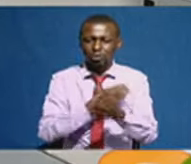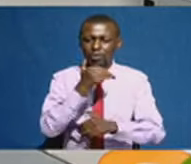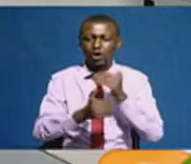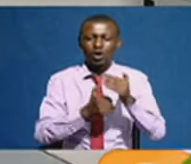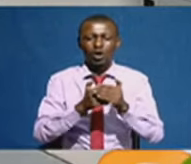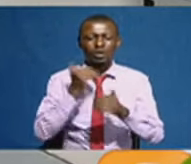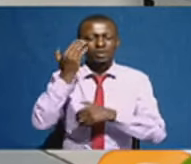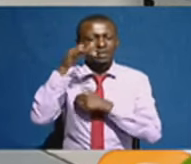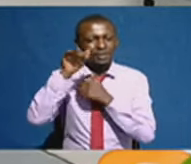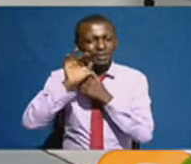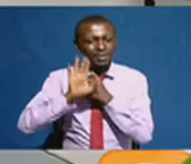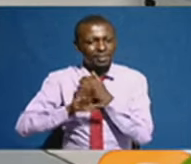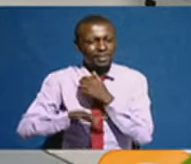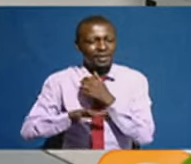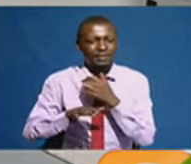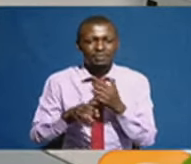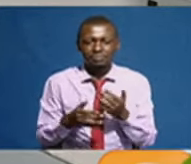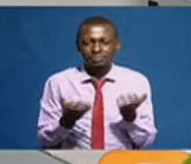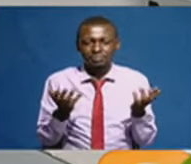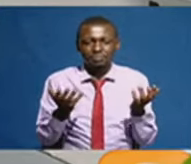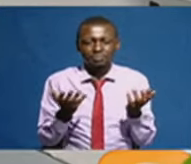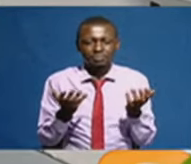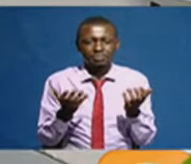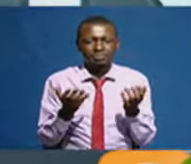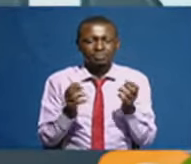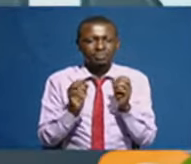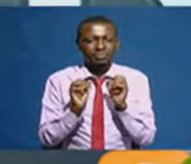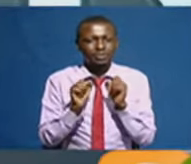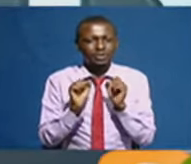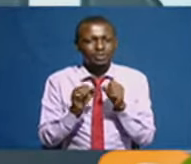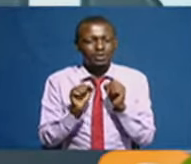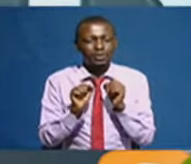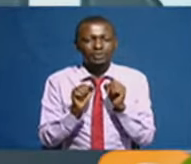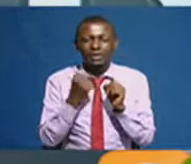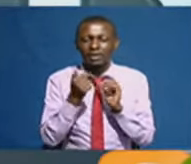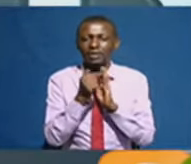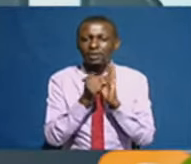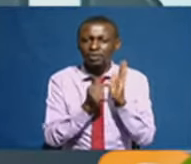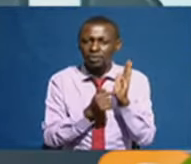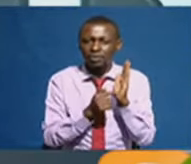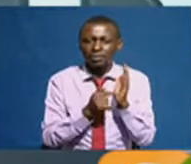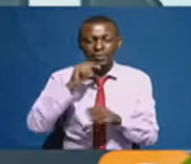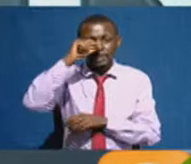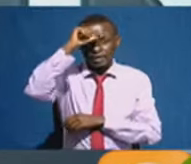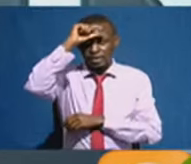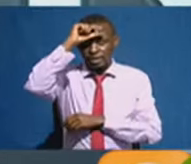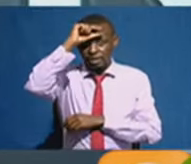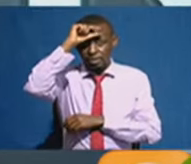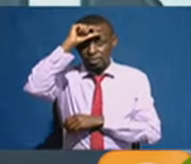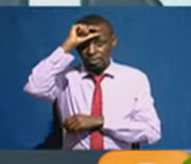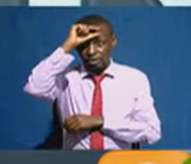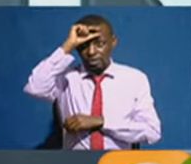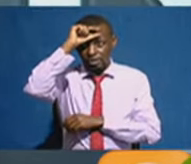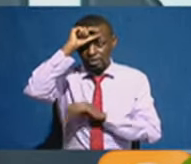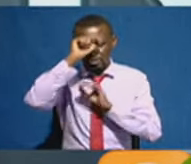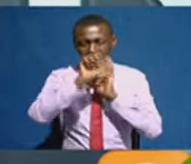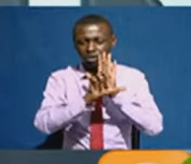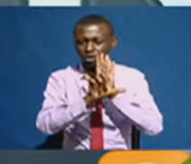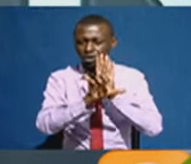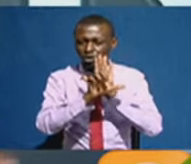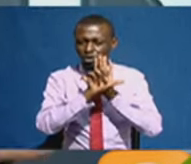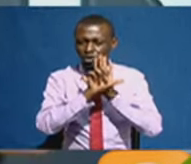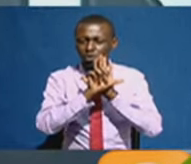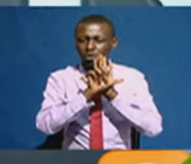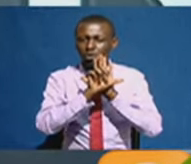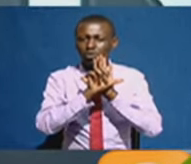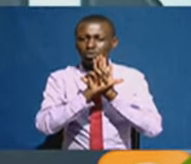than, you know, have media interviews disparaging. I mean, the thing is, government has legal recourse with all of